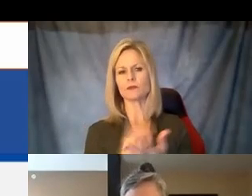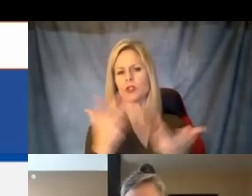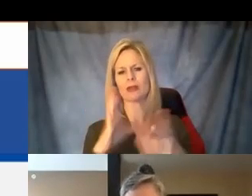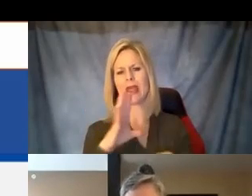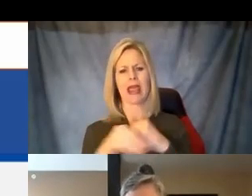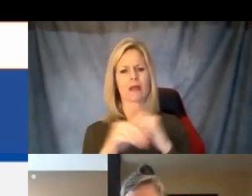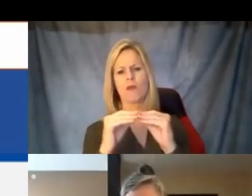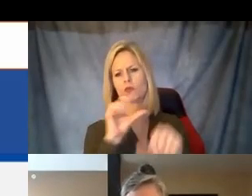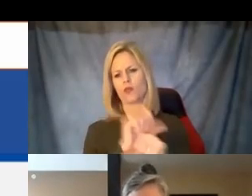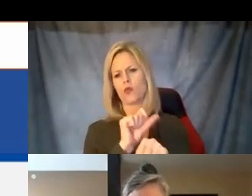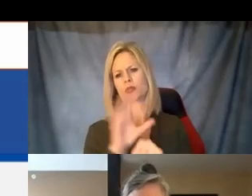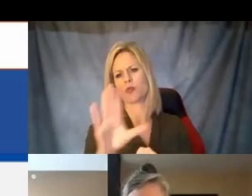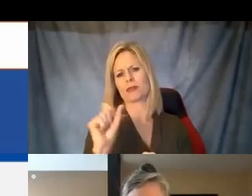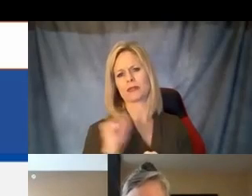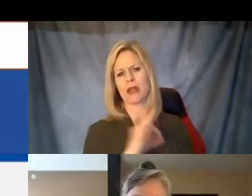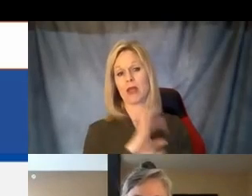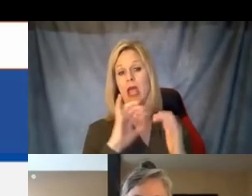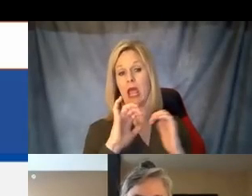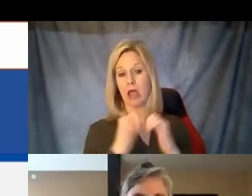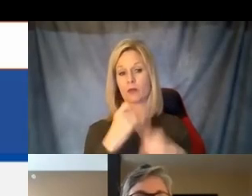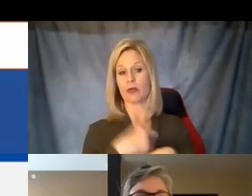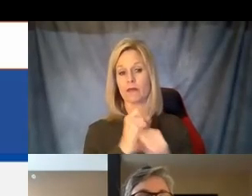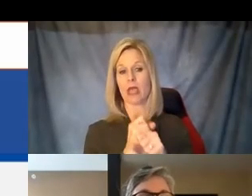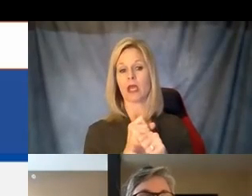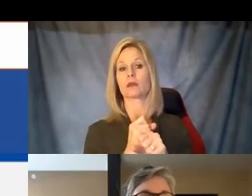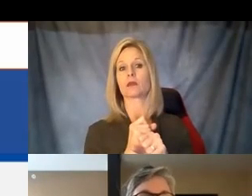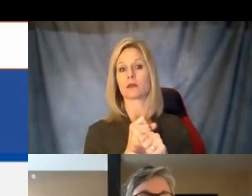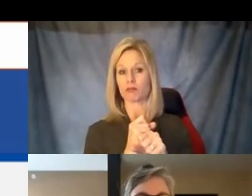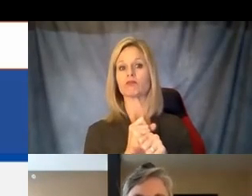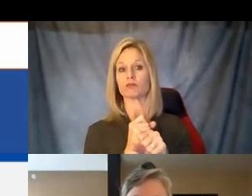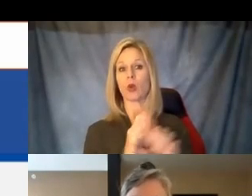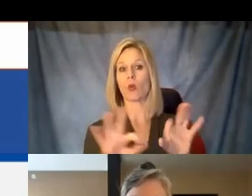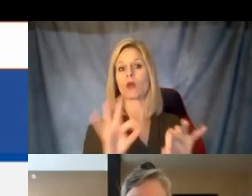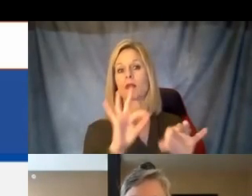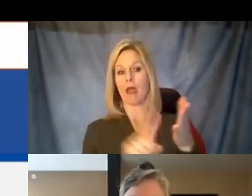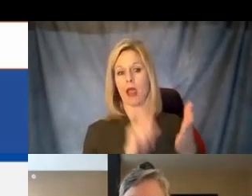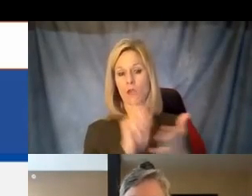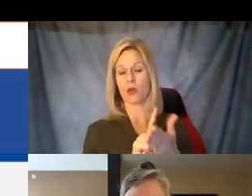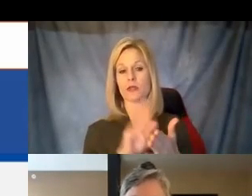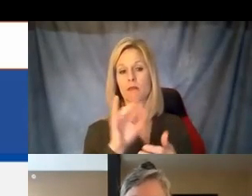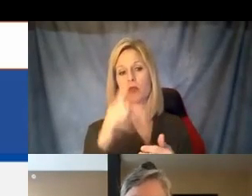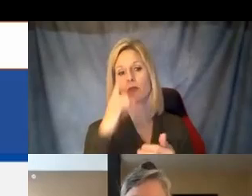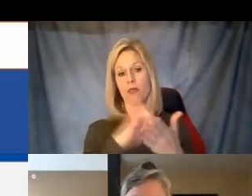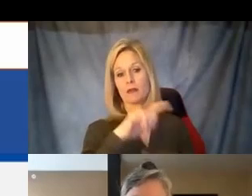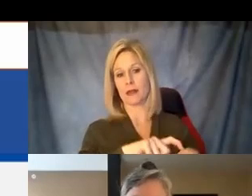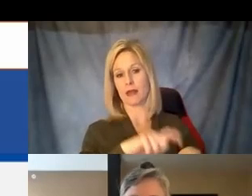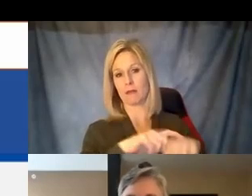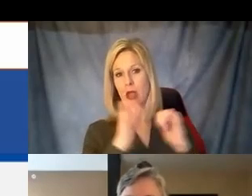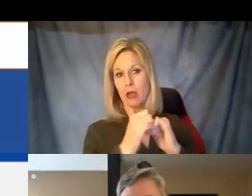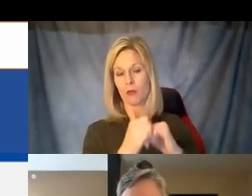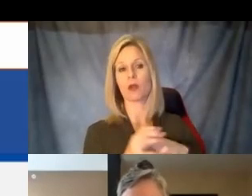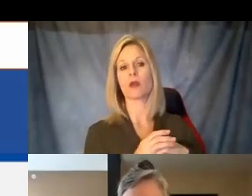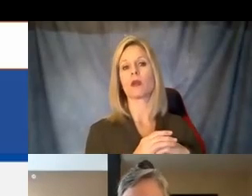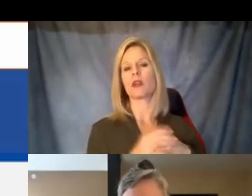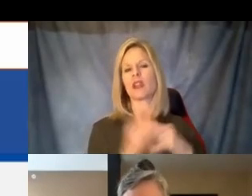how do we work billable hours into this? And then you're going to outline, I'm going to skip